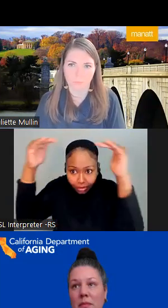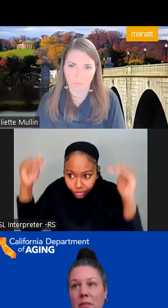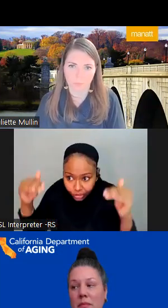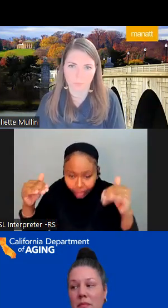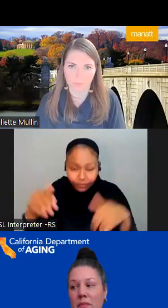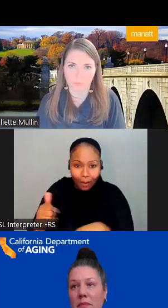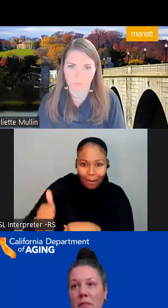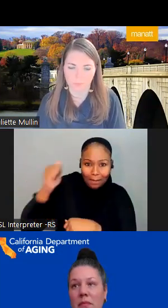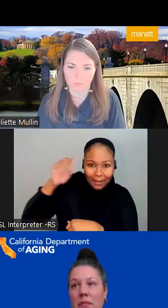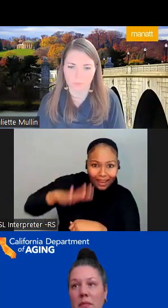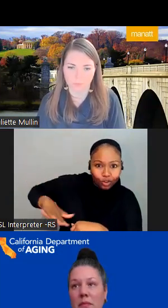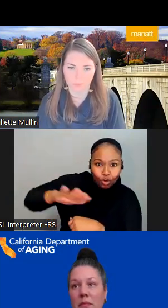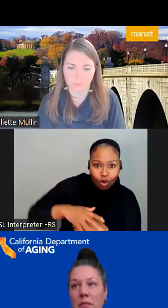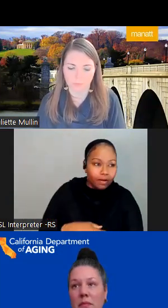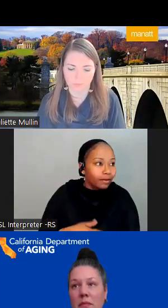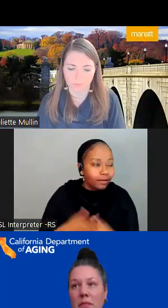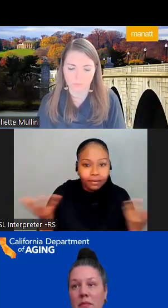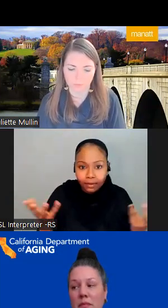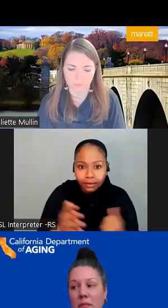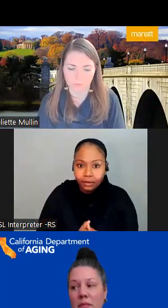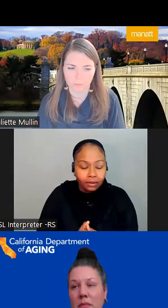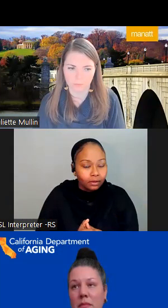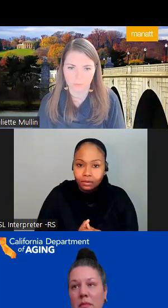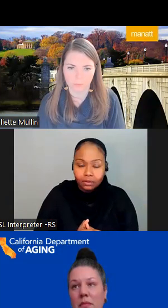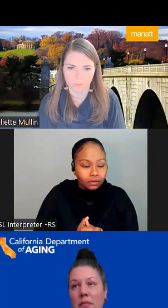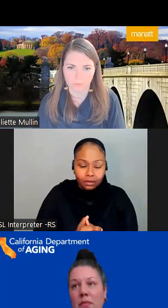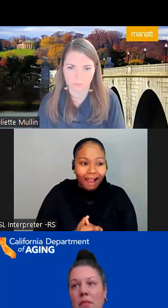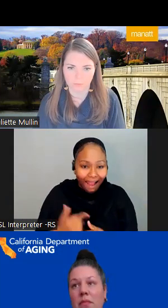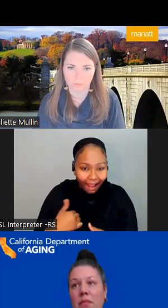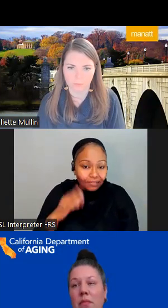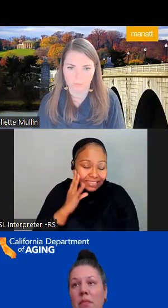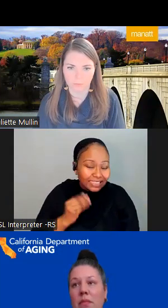we're up against. I have encountered things like this over and over again.